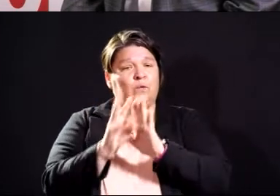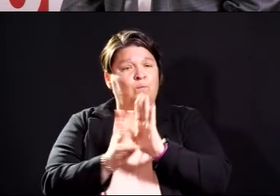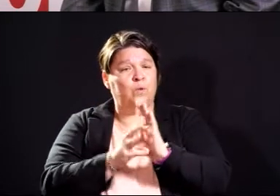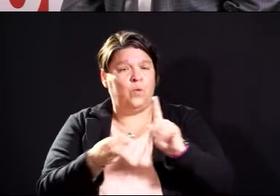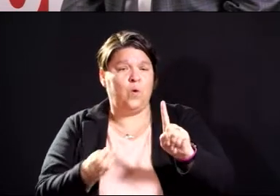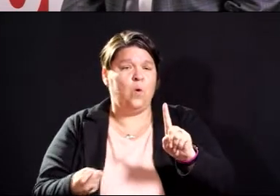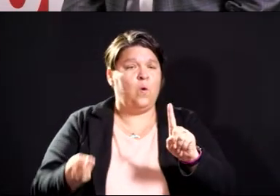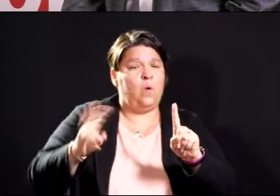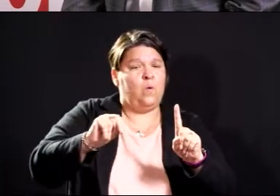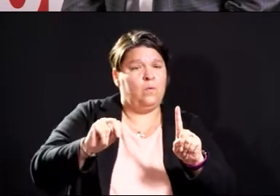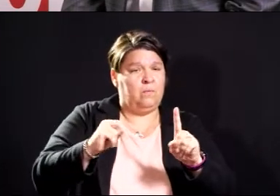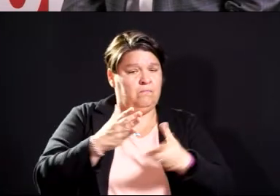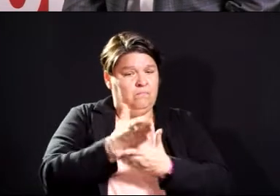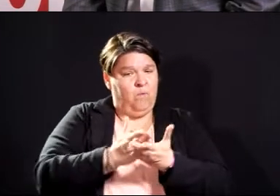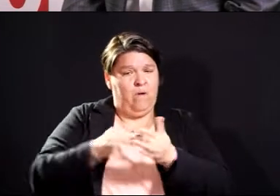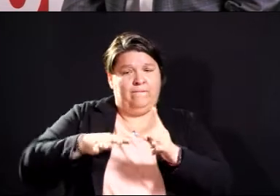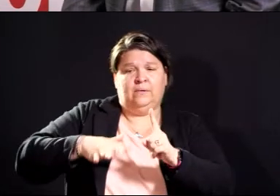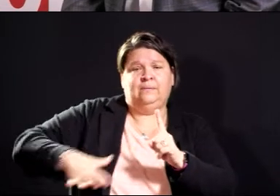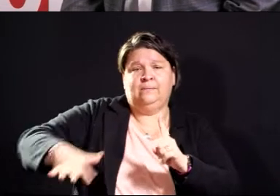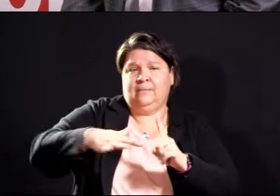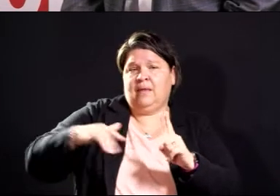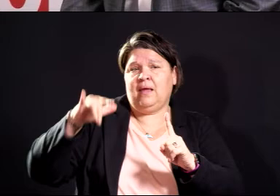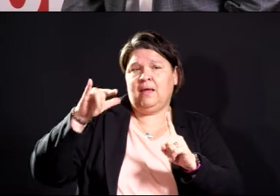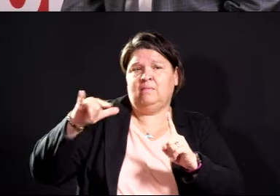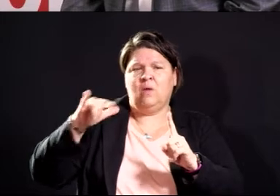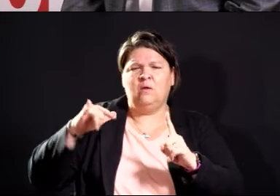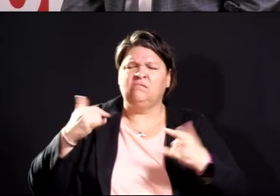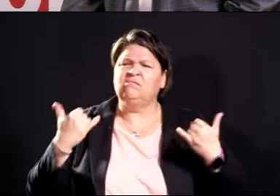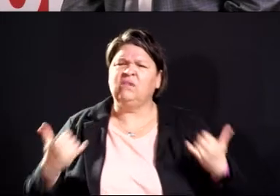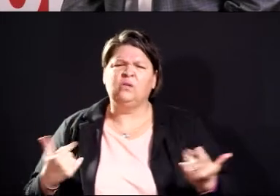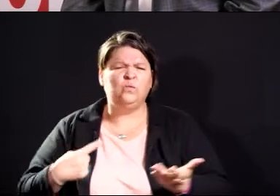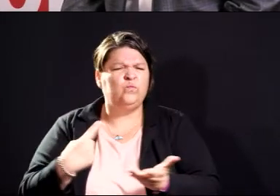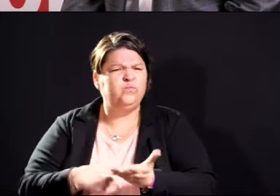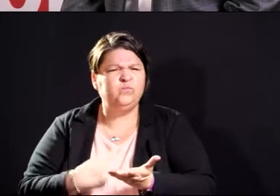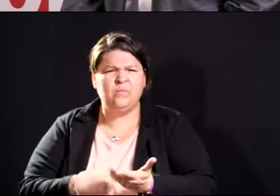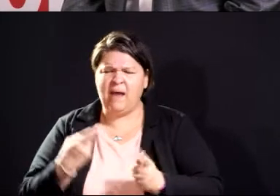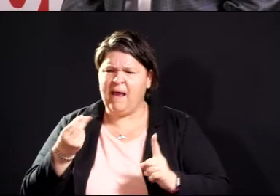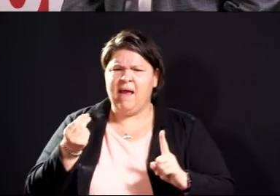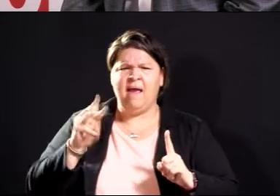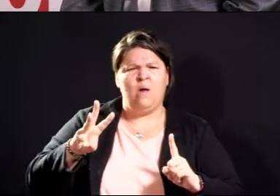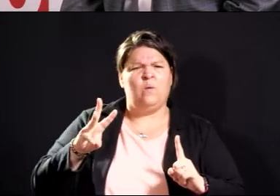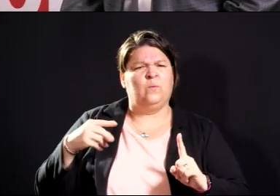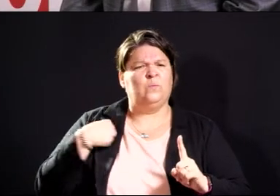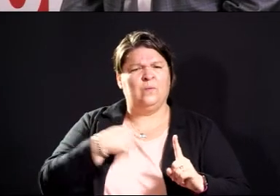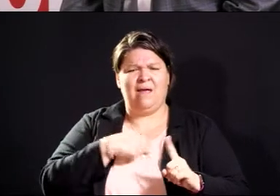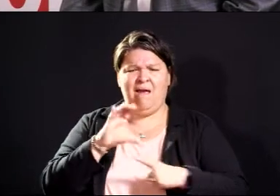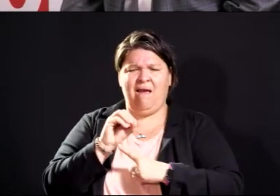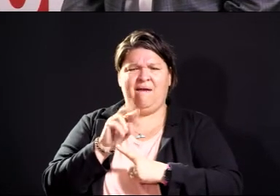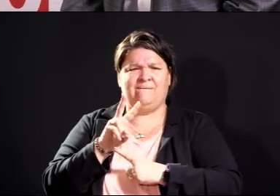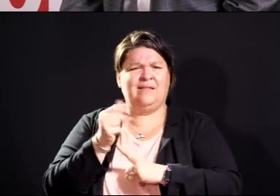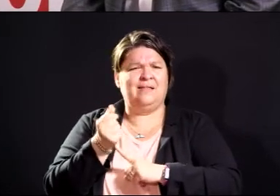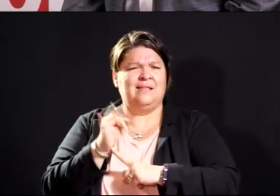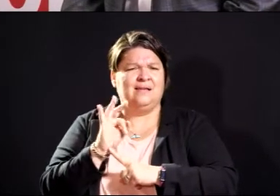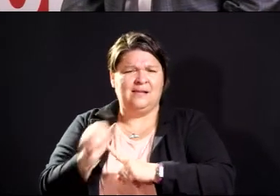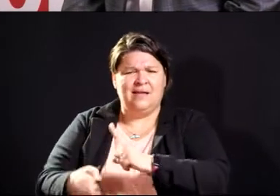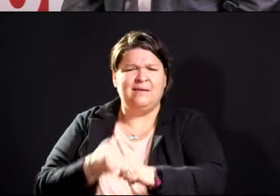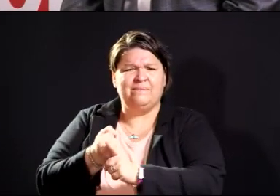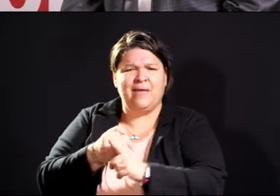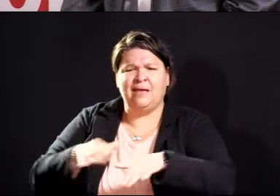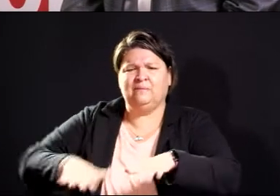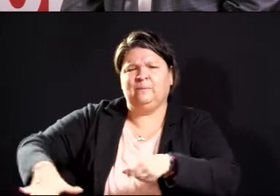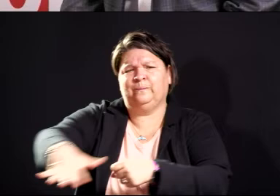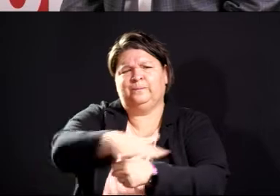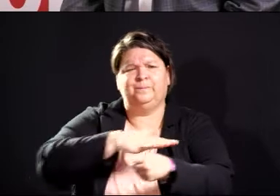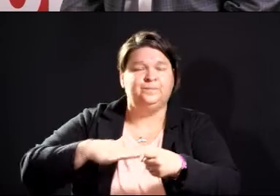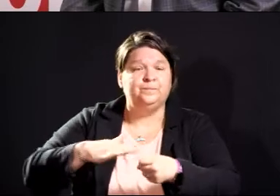of COVID-19 on the airport because it's a huge economic engine for us. About $40 billion. It is.